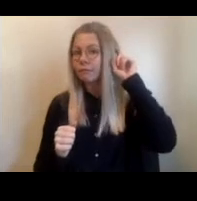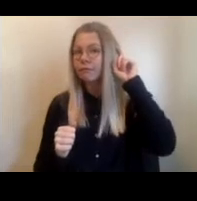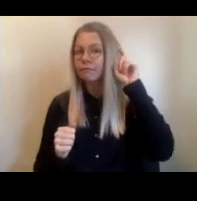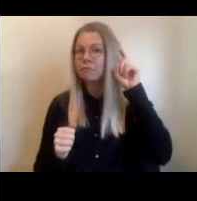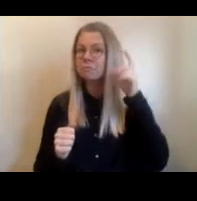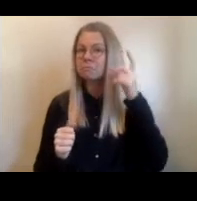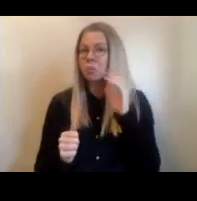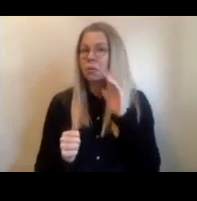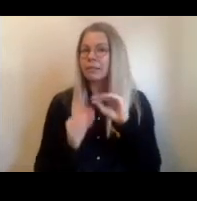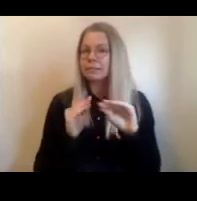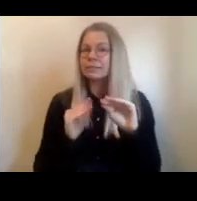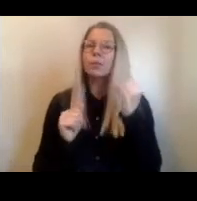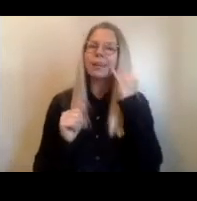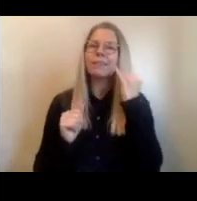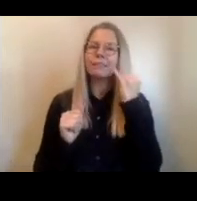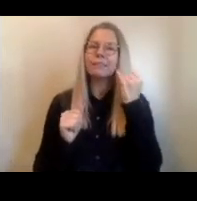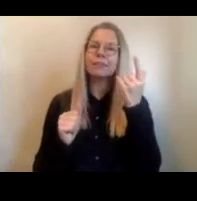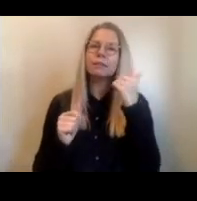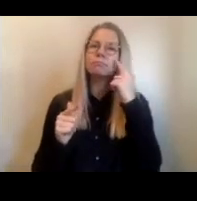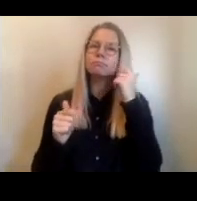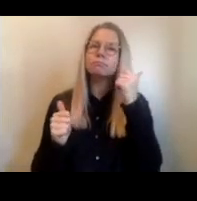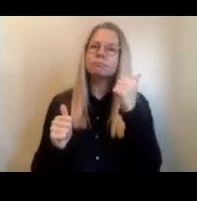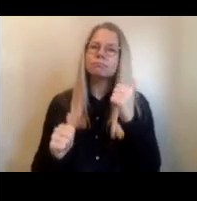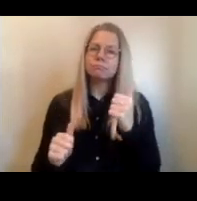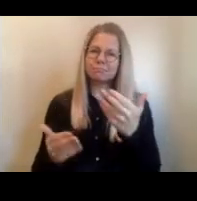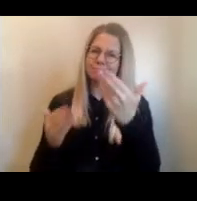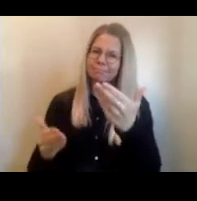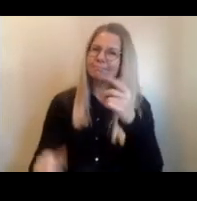So if you have hearing loss, get hearing aids.